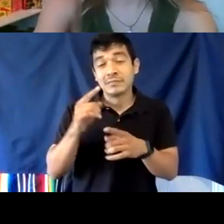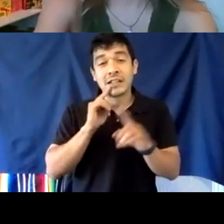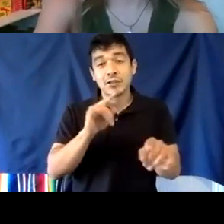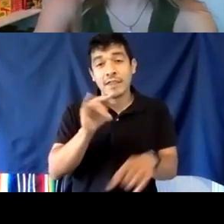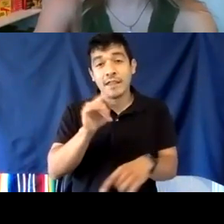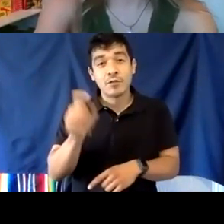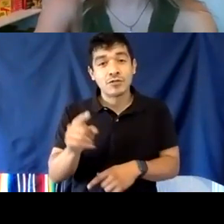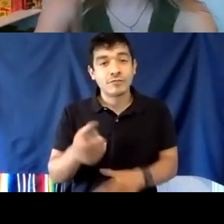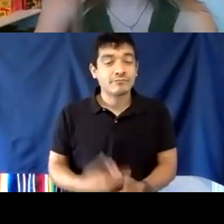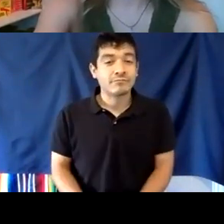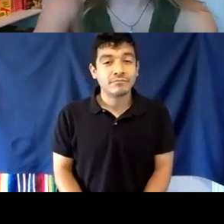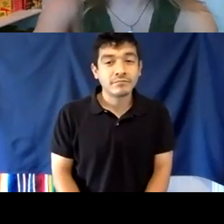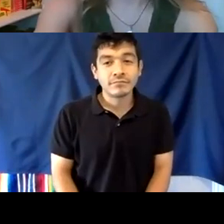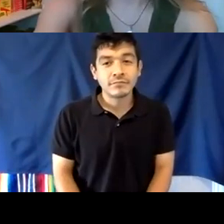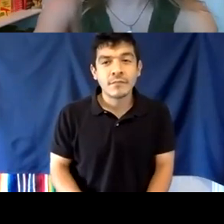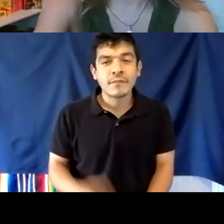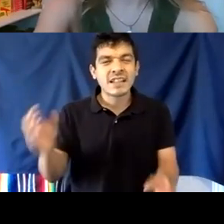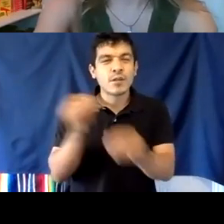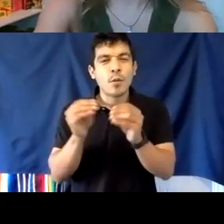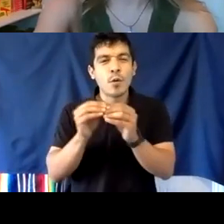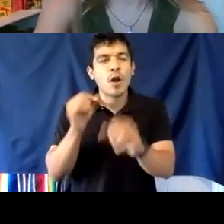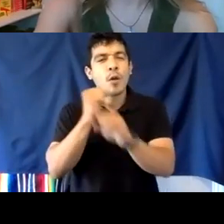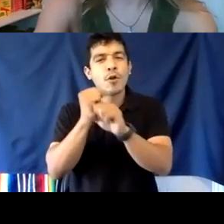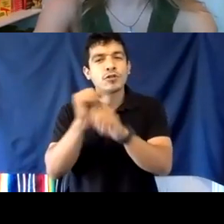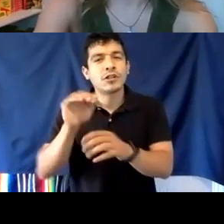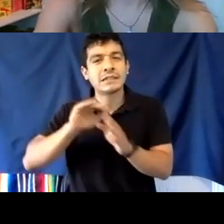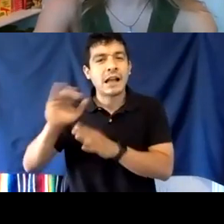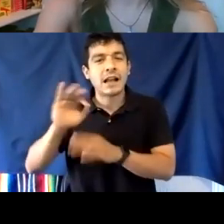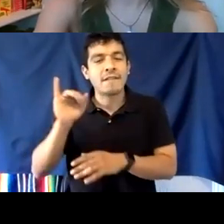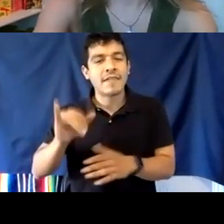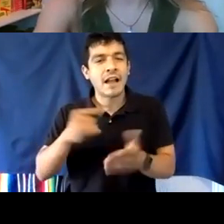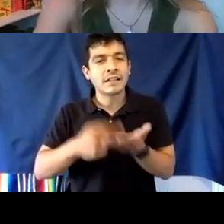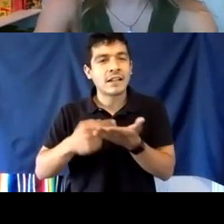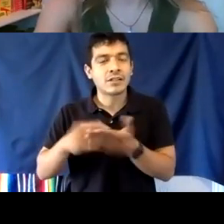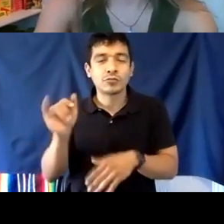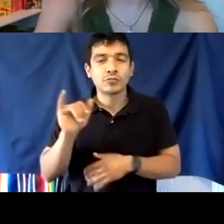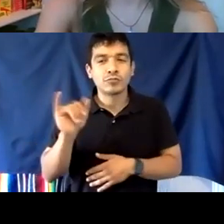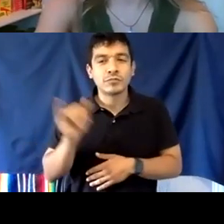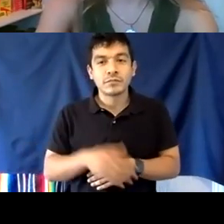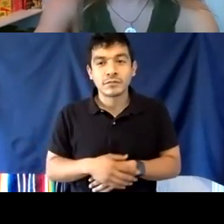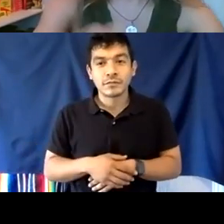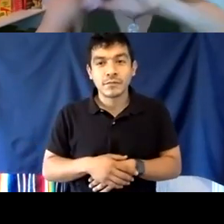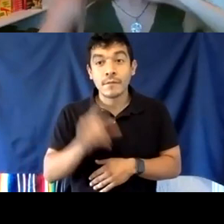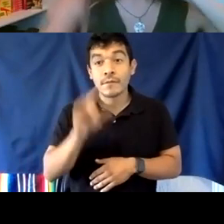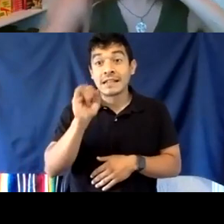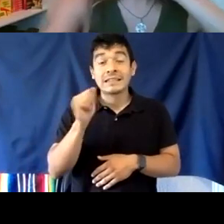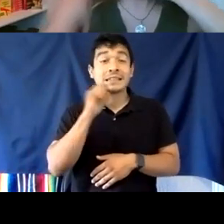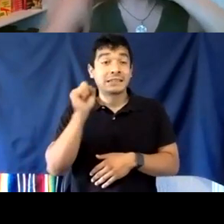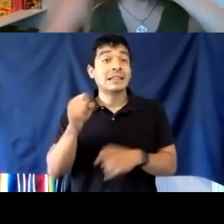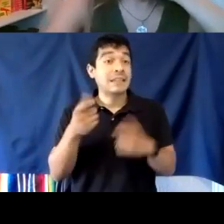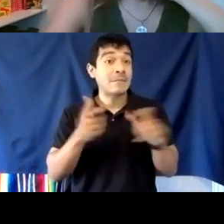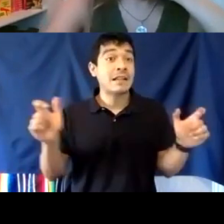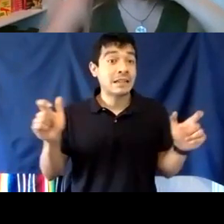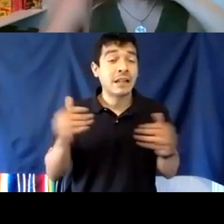the more the commercial side as well. Yeah, Lisa. Yes, big time, huge time, beyond inclusion, which